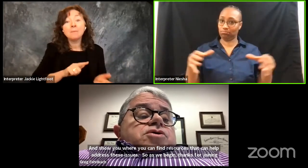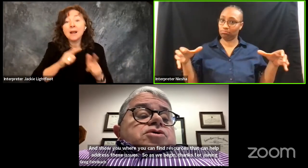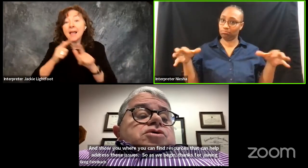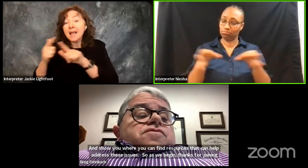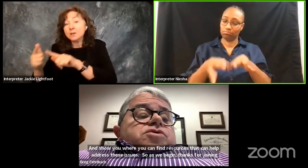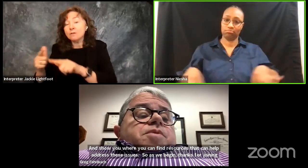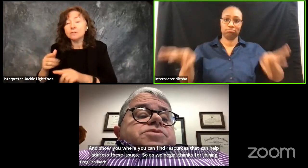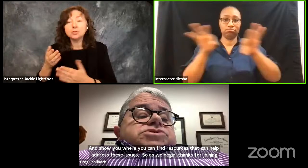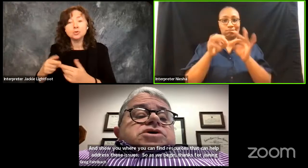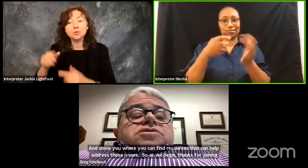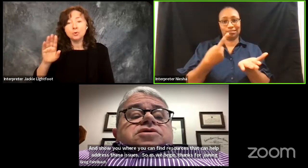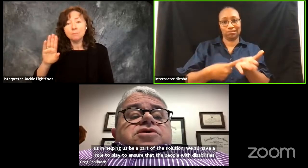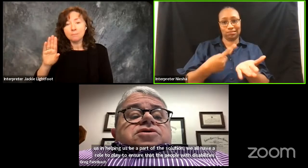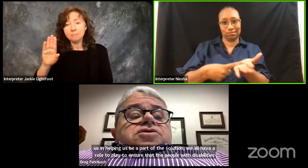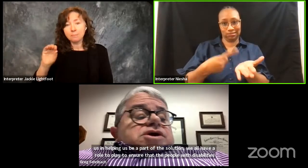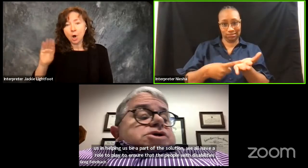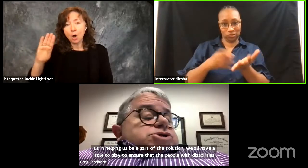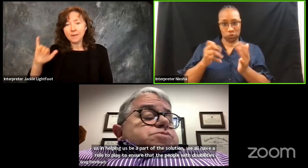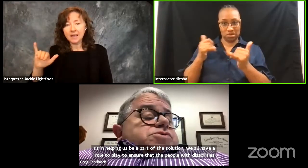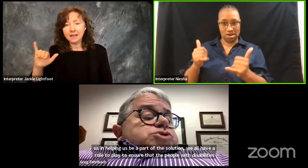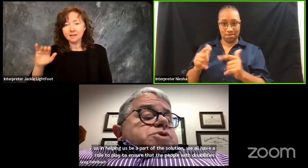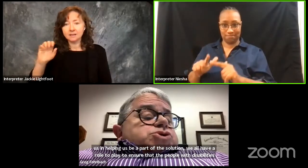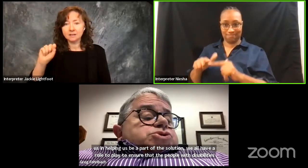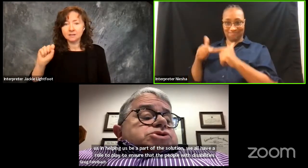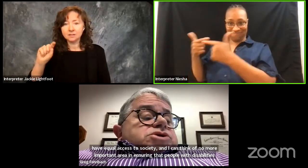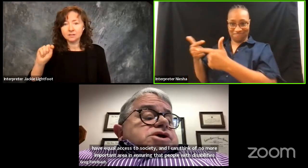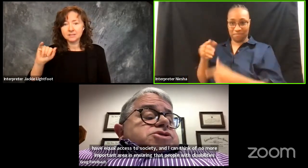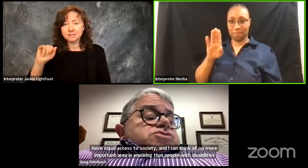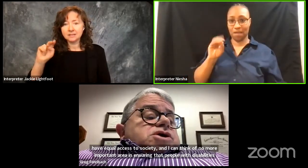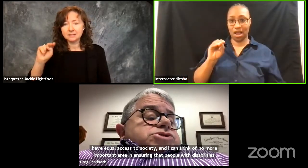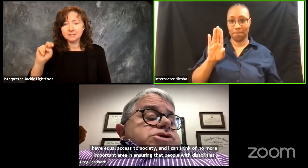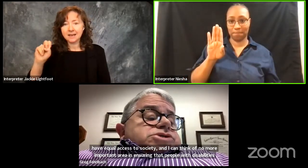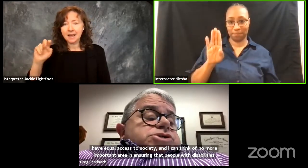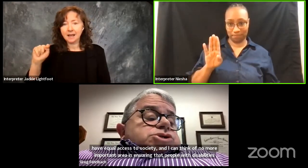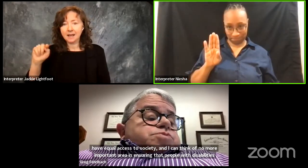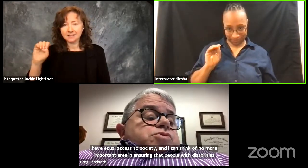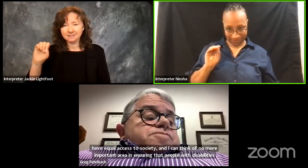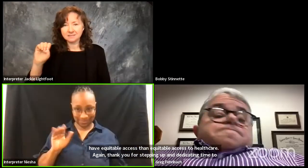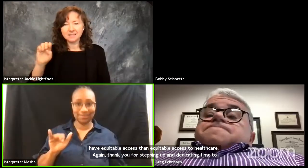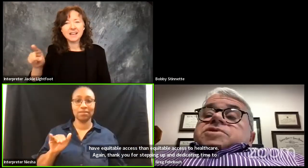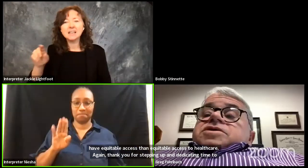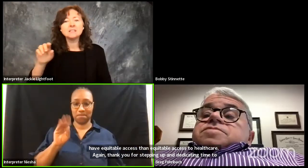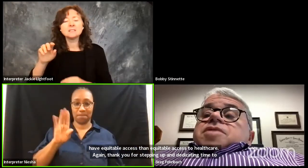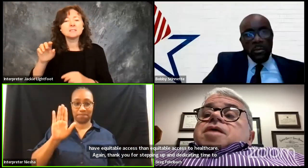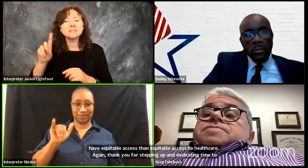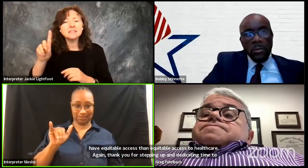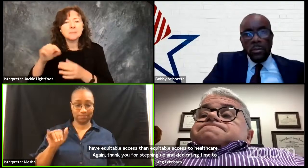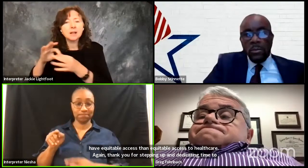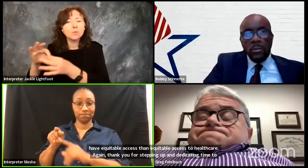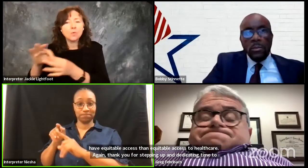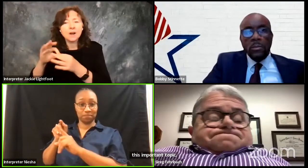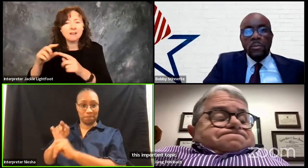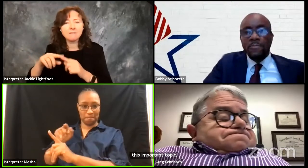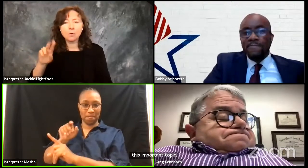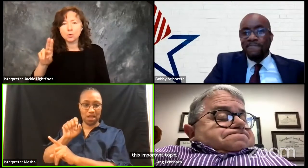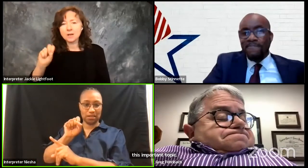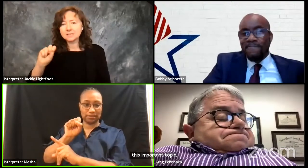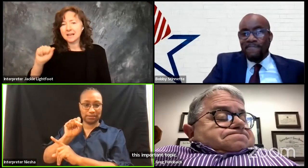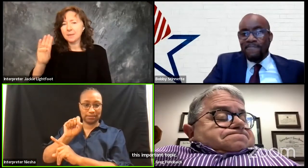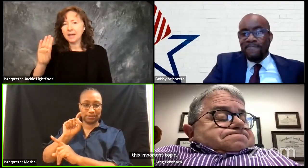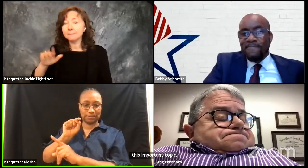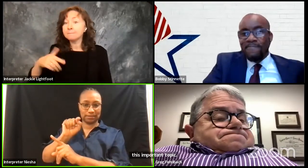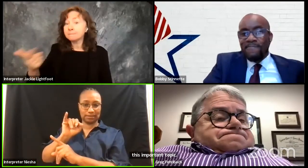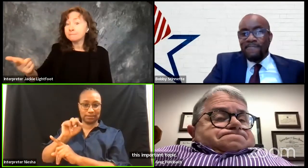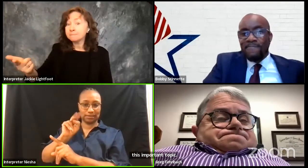program over to Bobby Stitt, Accessibility Specialist at the United States Access Board. Bobby?